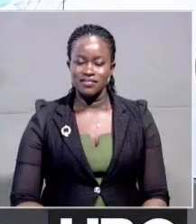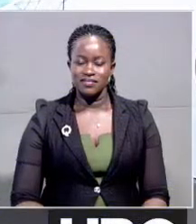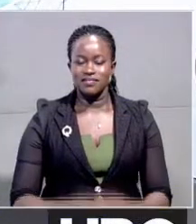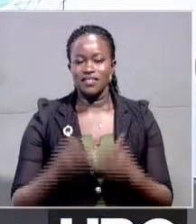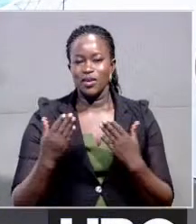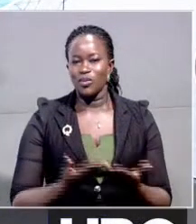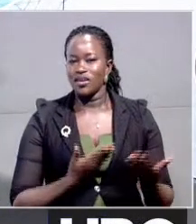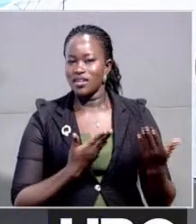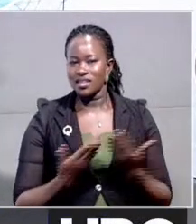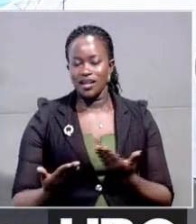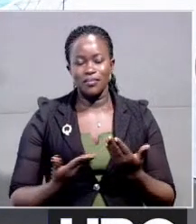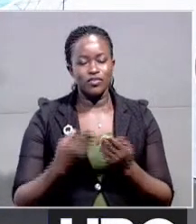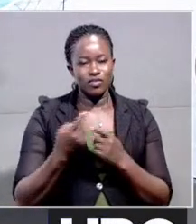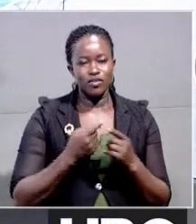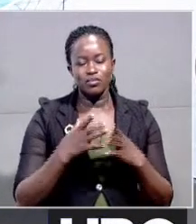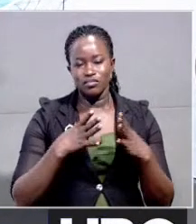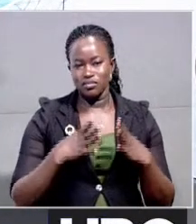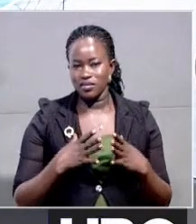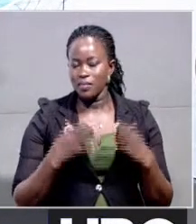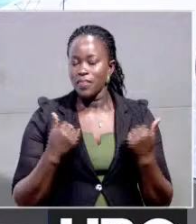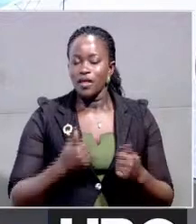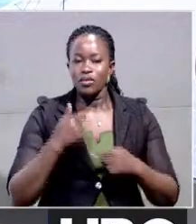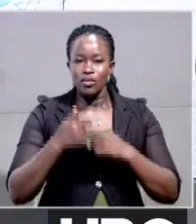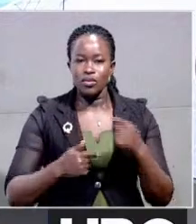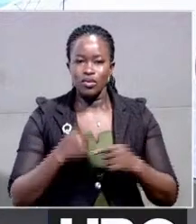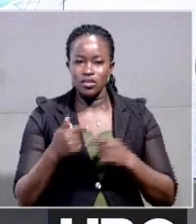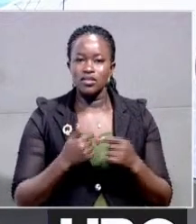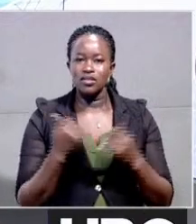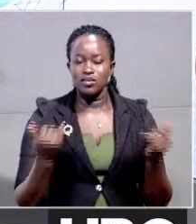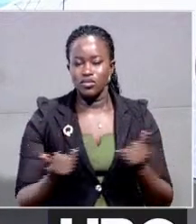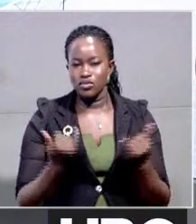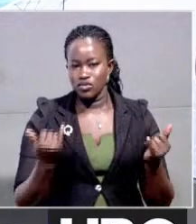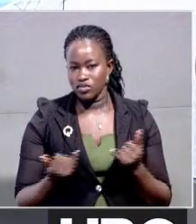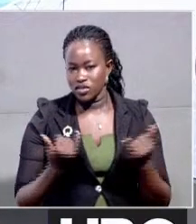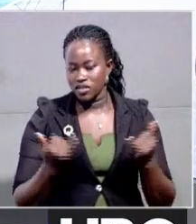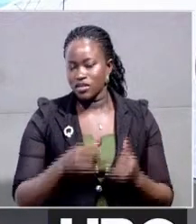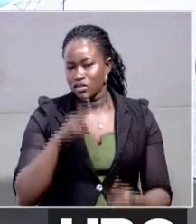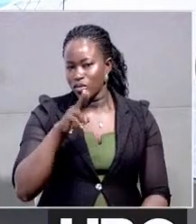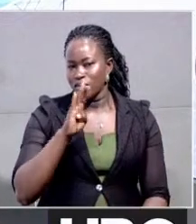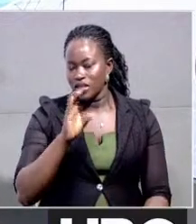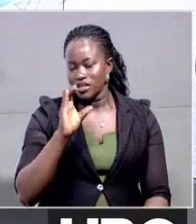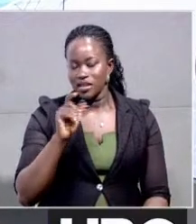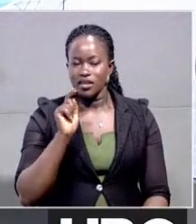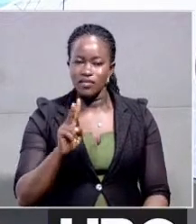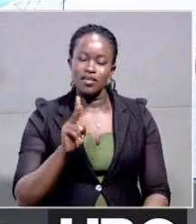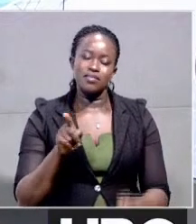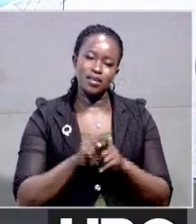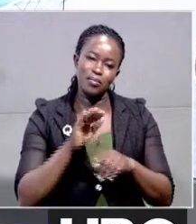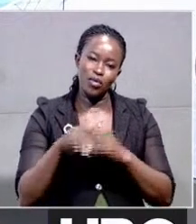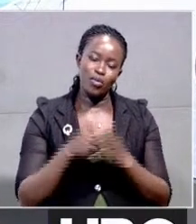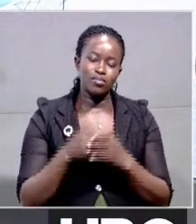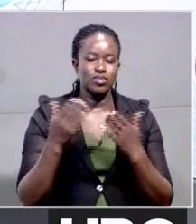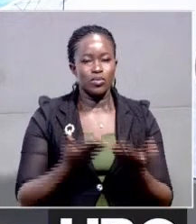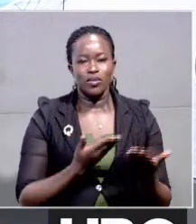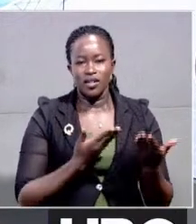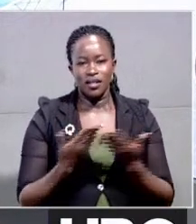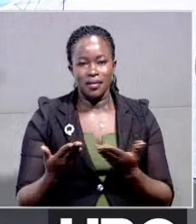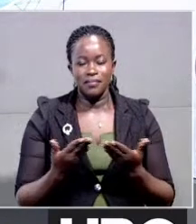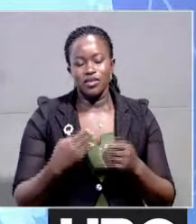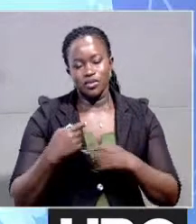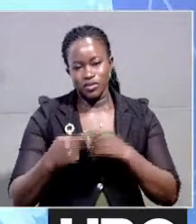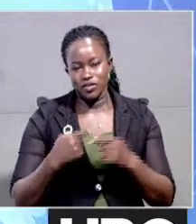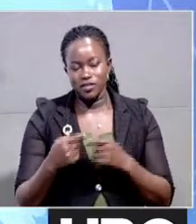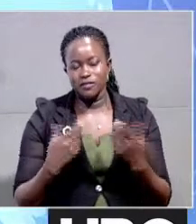Welcome back from that break, and this is the first edition of News Tonight here on UBC TV, and a warm welcome to those of you just joining